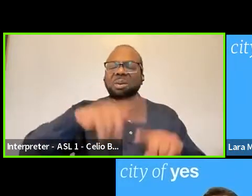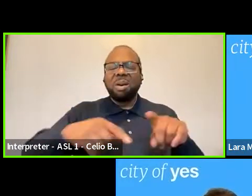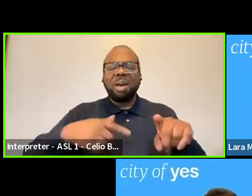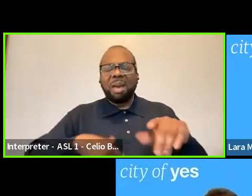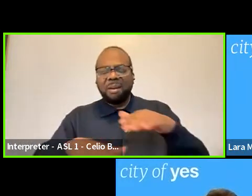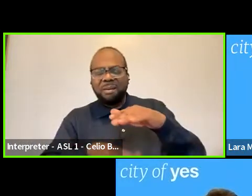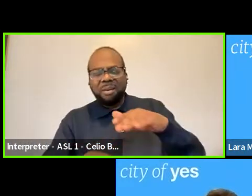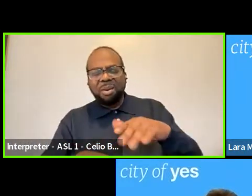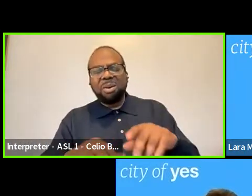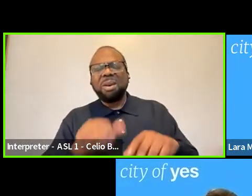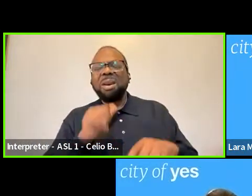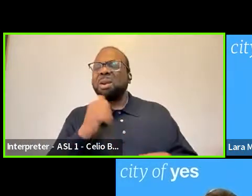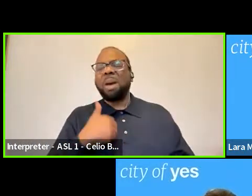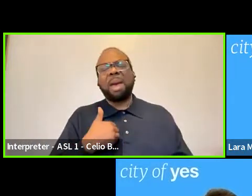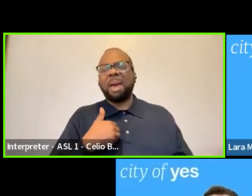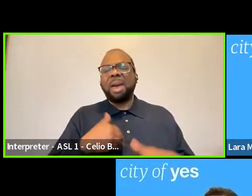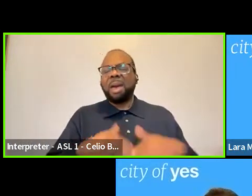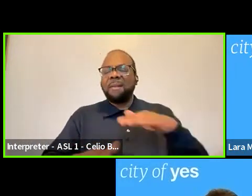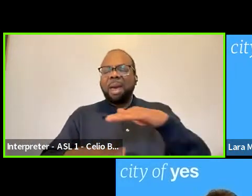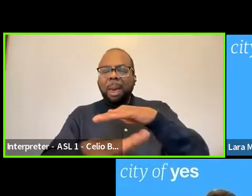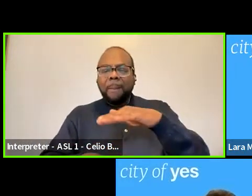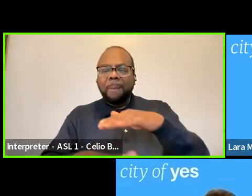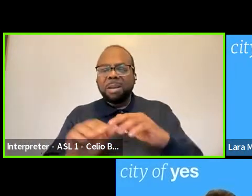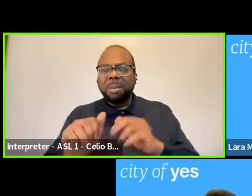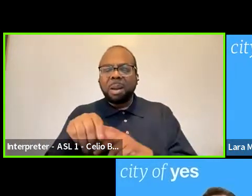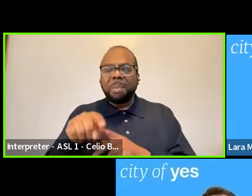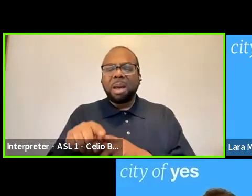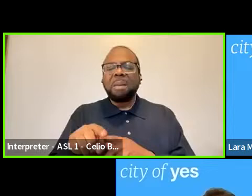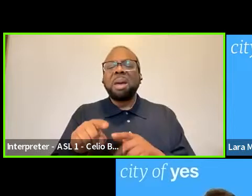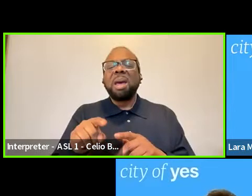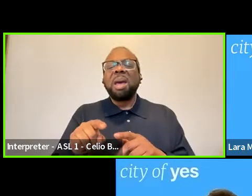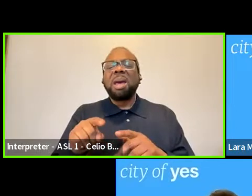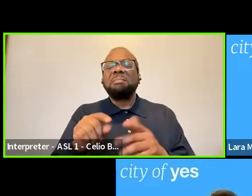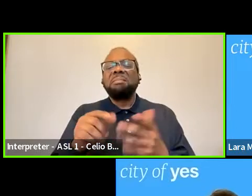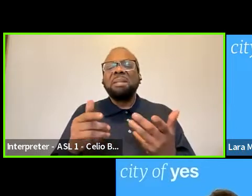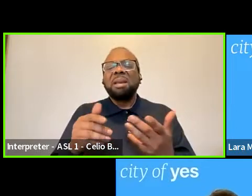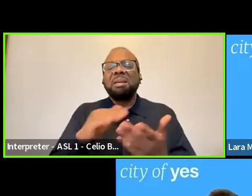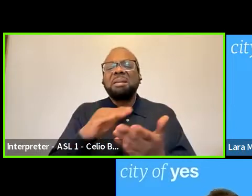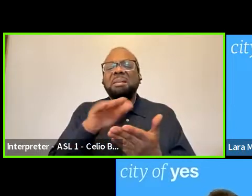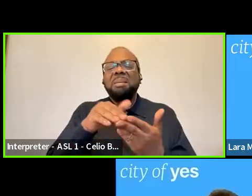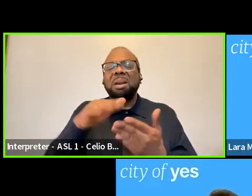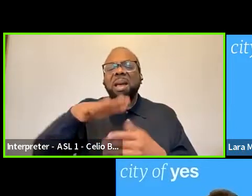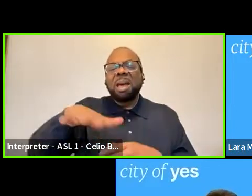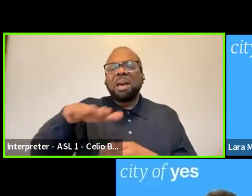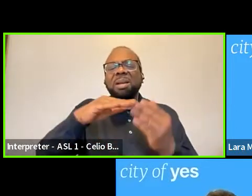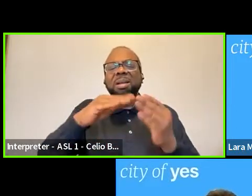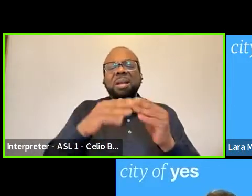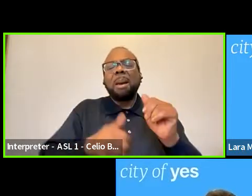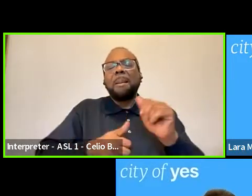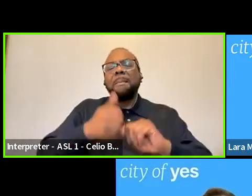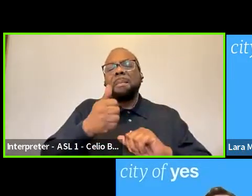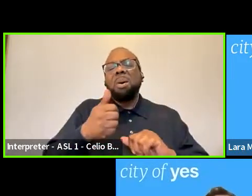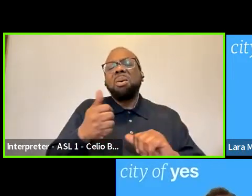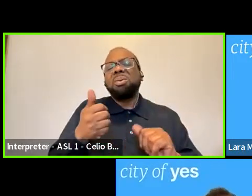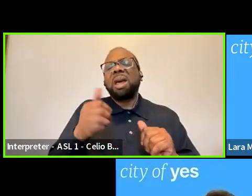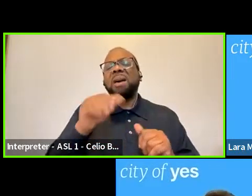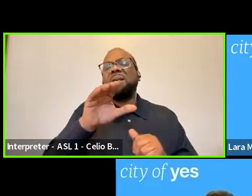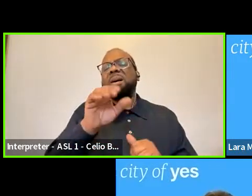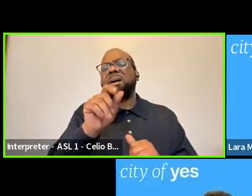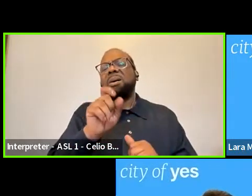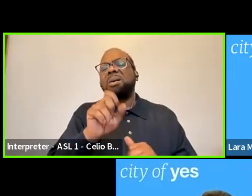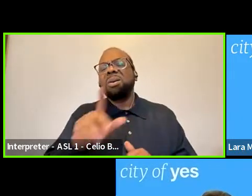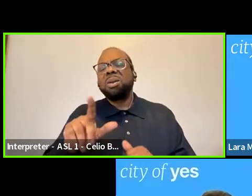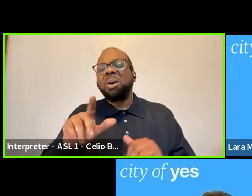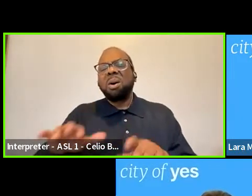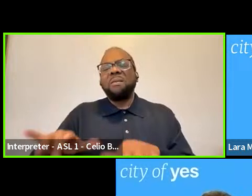there will be no basement apartments allowed. And in special coastal risk districts, which are the areas of the city most sensitive to coastal flooding, there will be